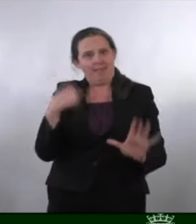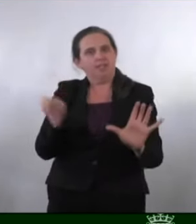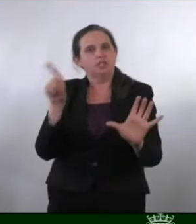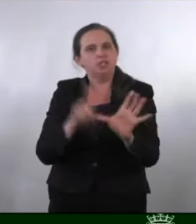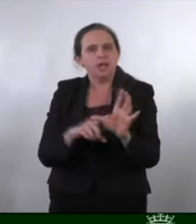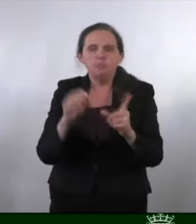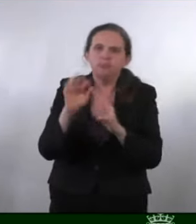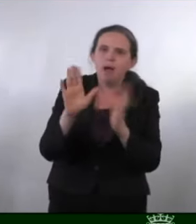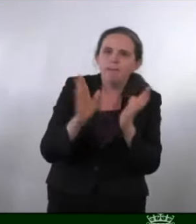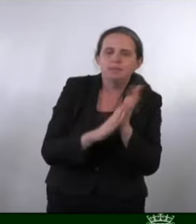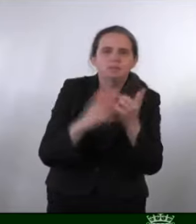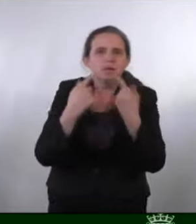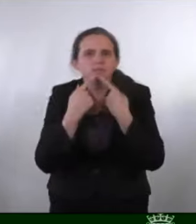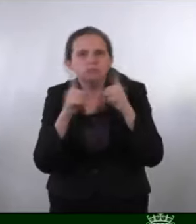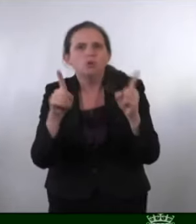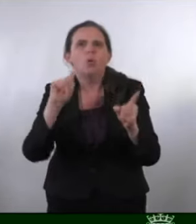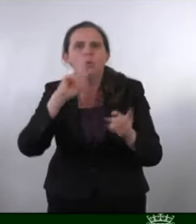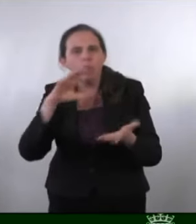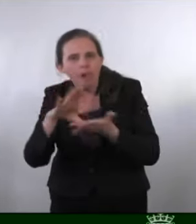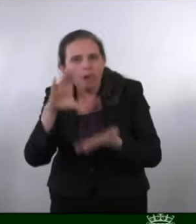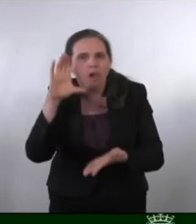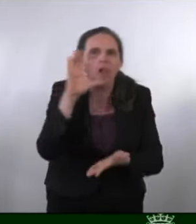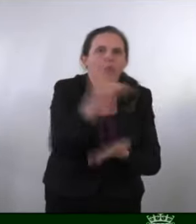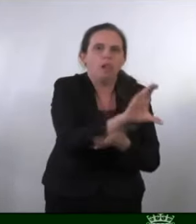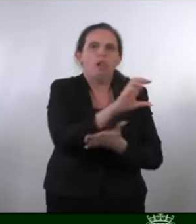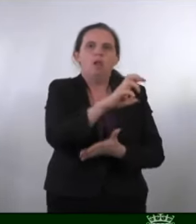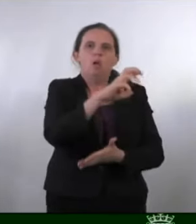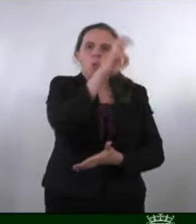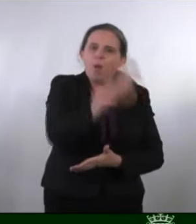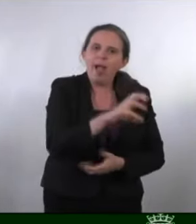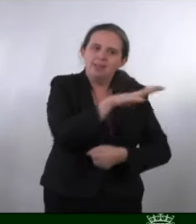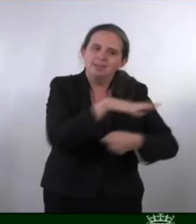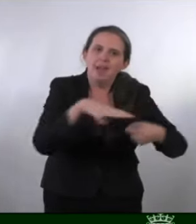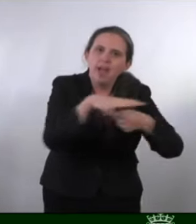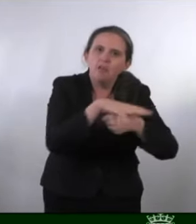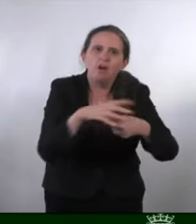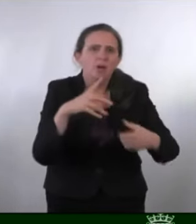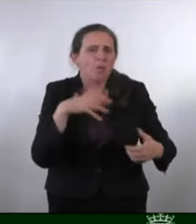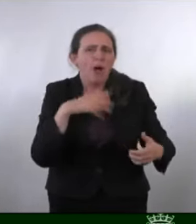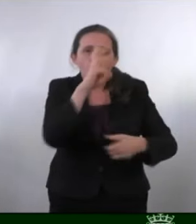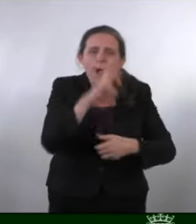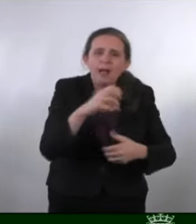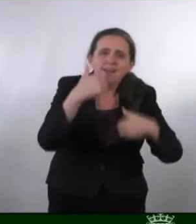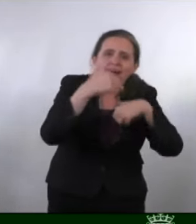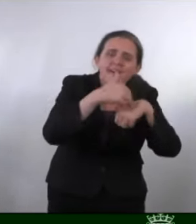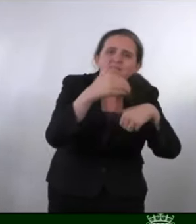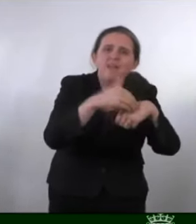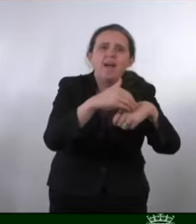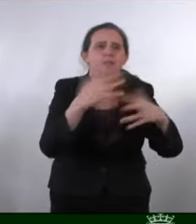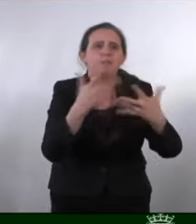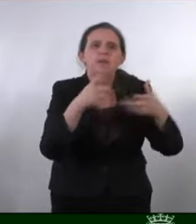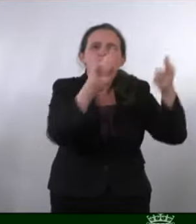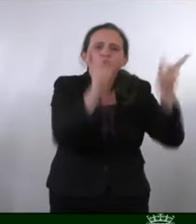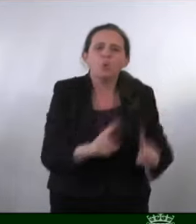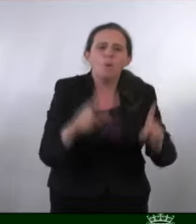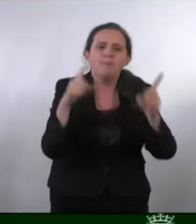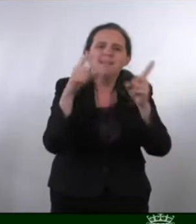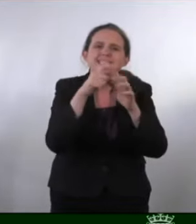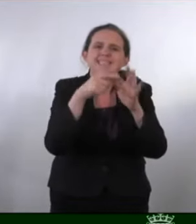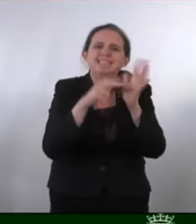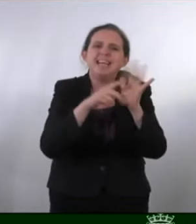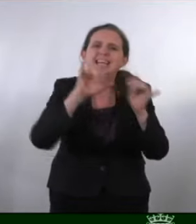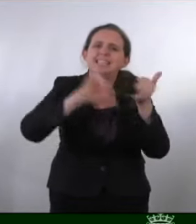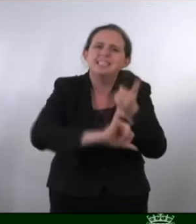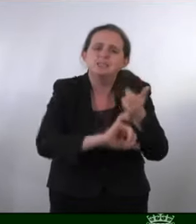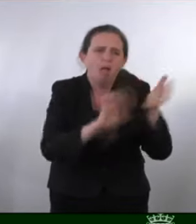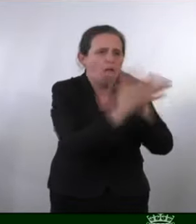Rhondda and Taff, who were particularly badly hit by Storm Dennis. He told us that the money would be there for the landslide in the Rhondda. We need in excess of £100